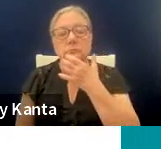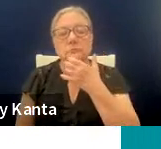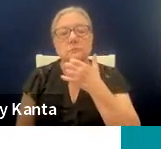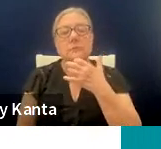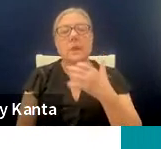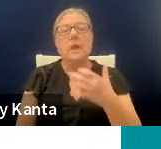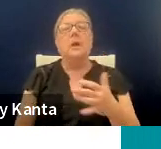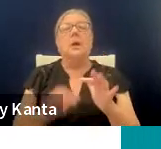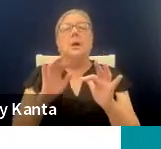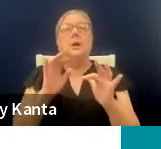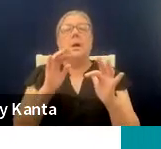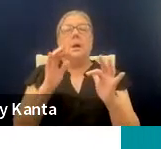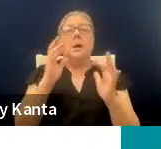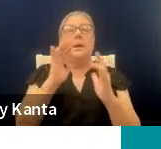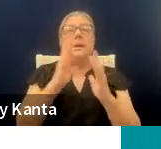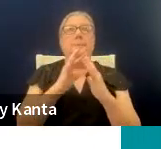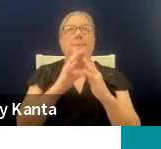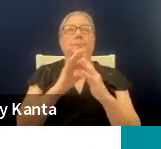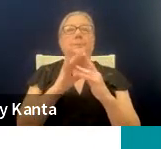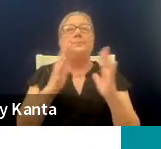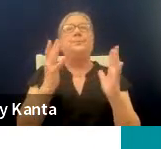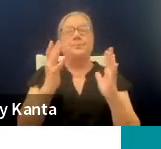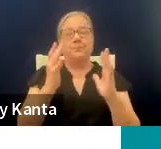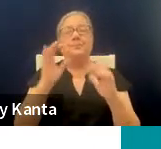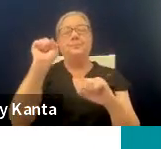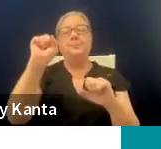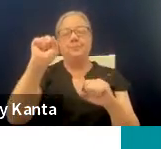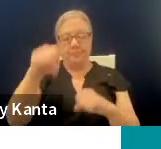Yeah, so I definitely